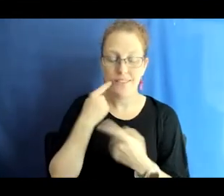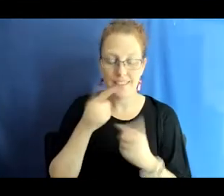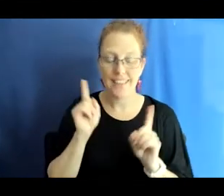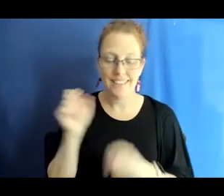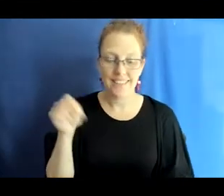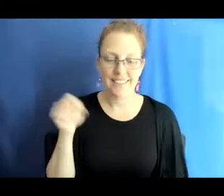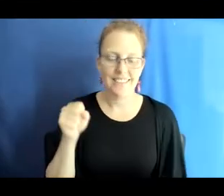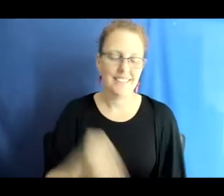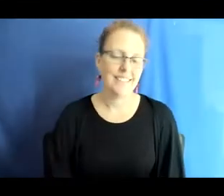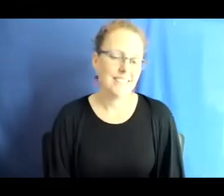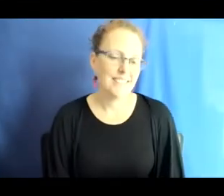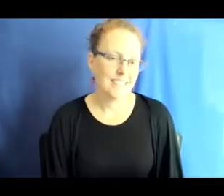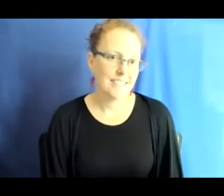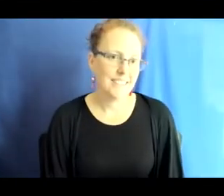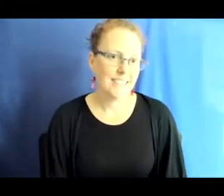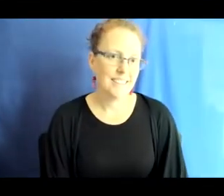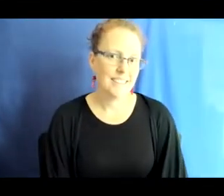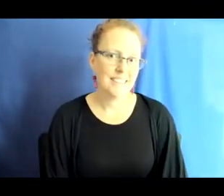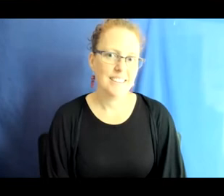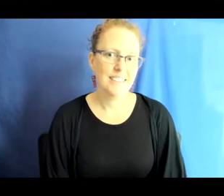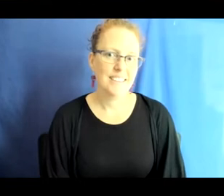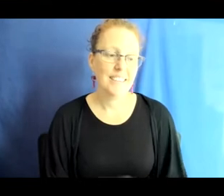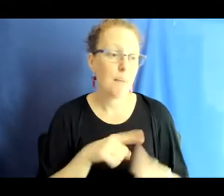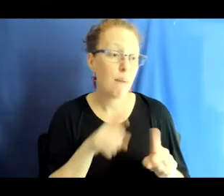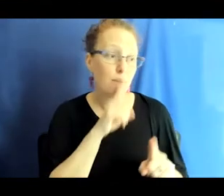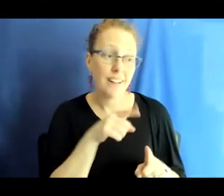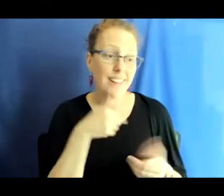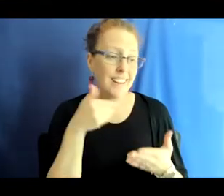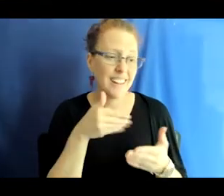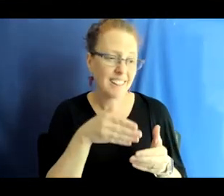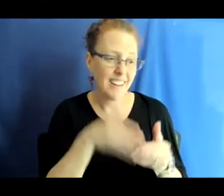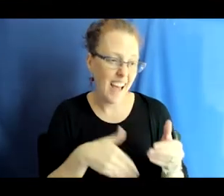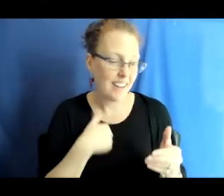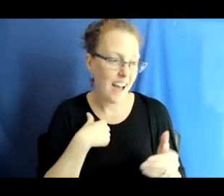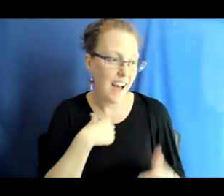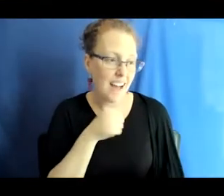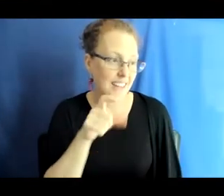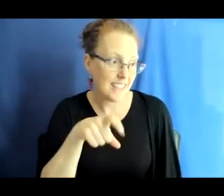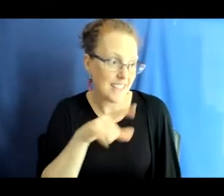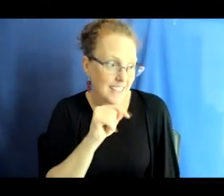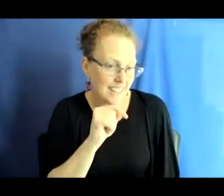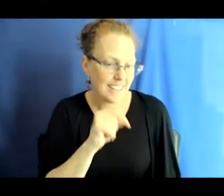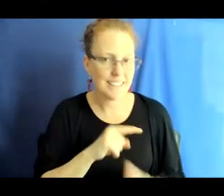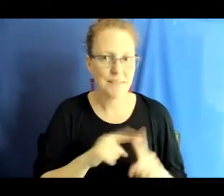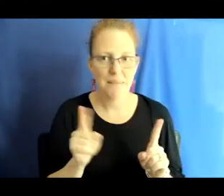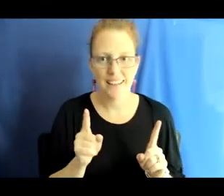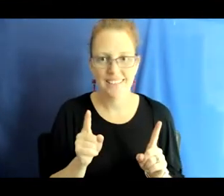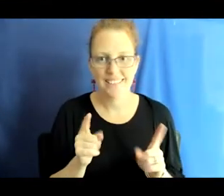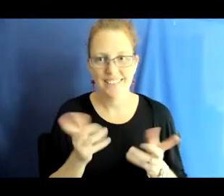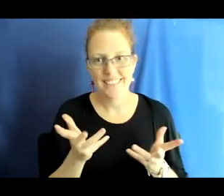Yeah. And in the end, though, it turned out that I didn't need it, right? Yeah, that's like